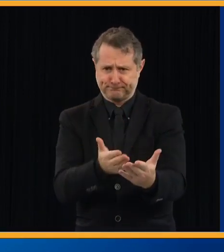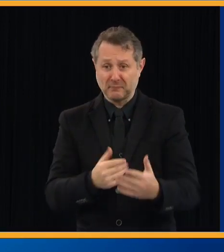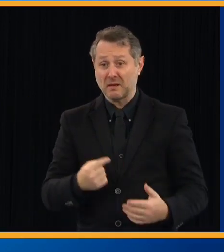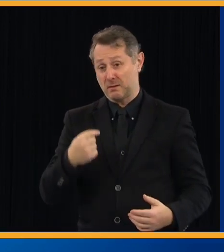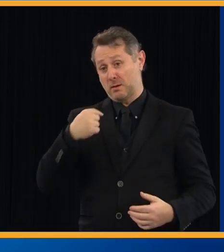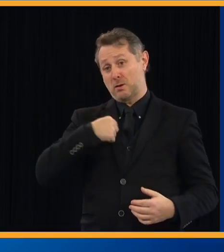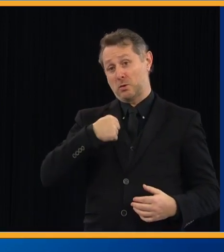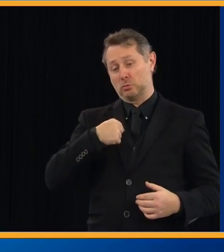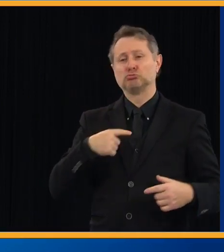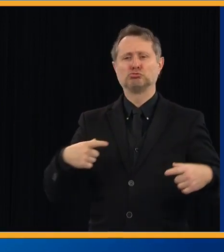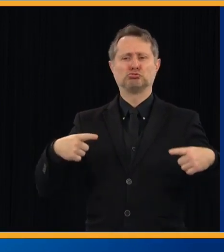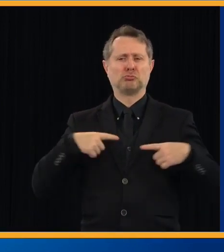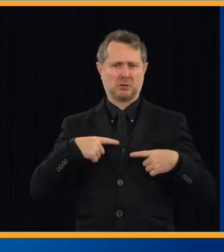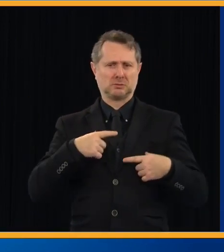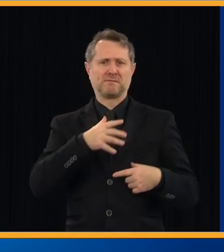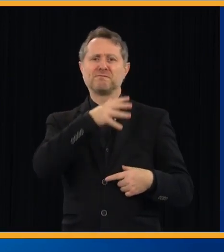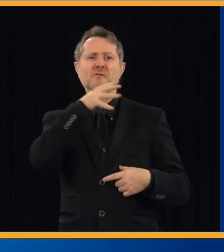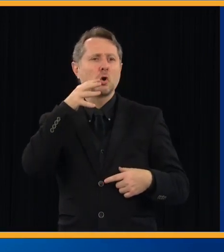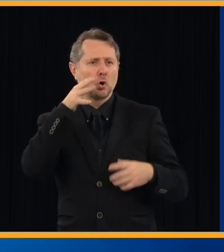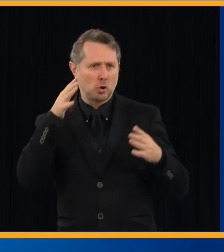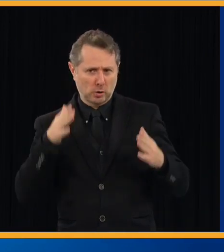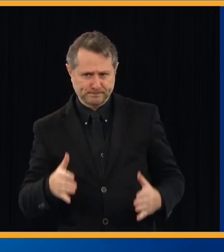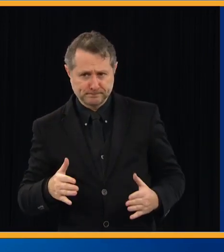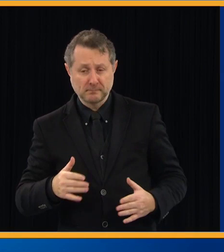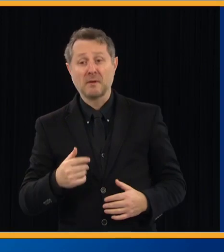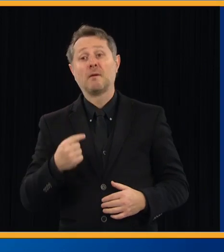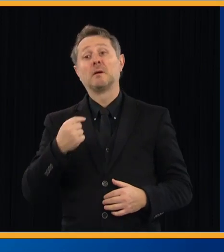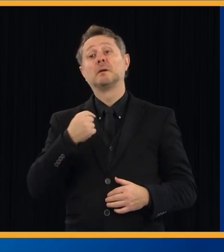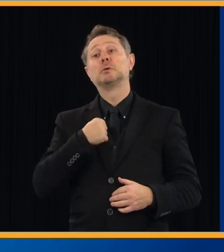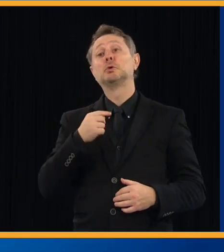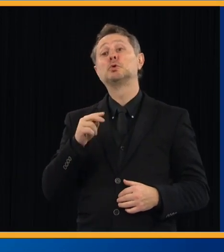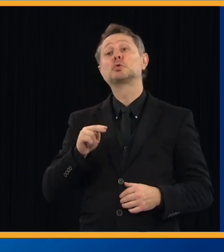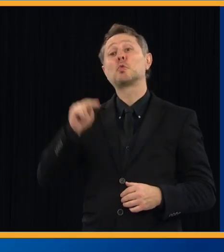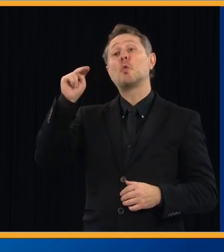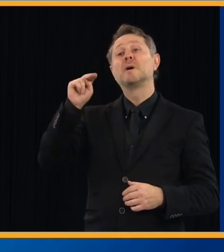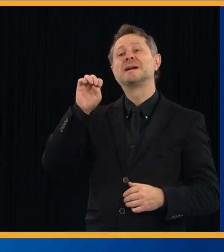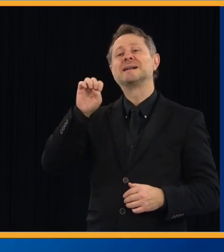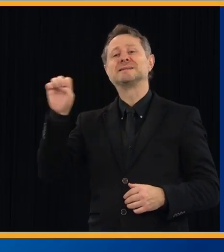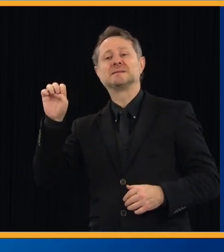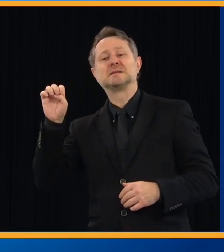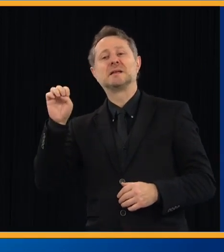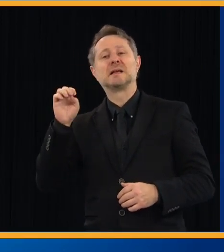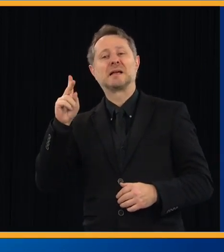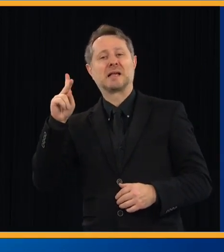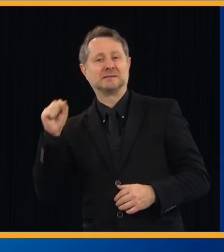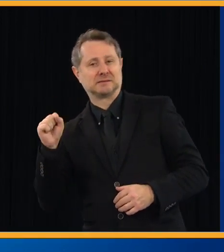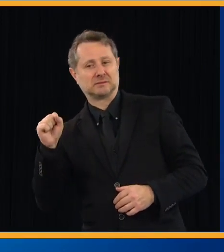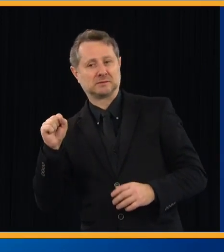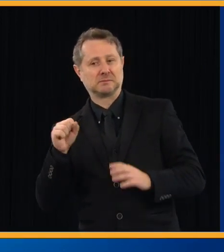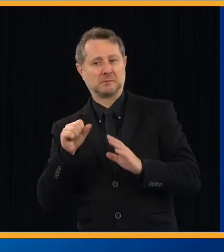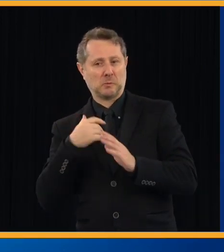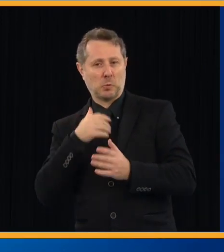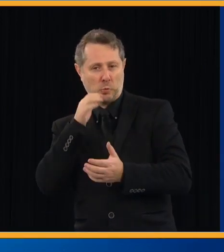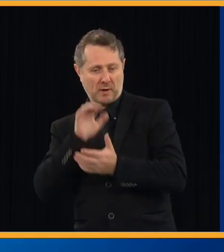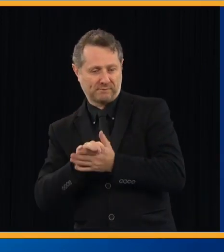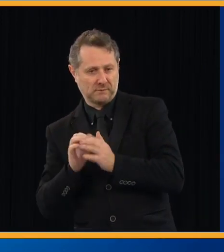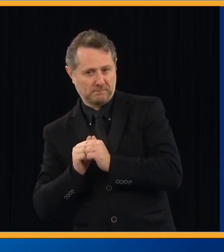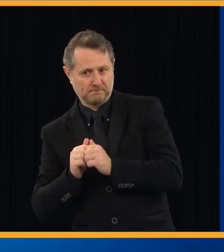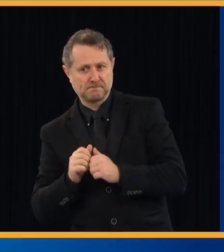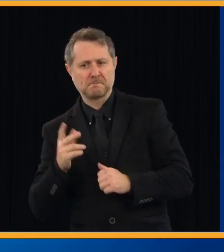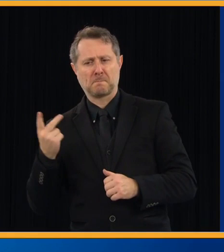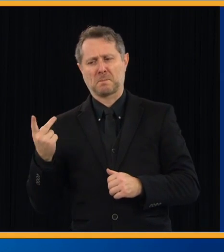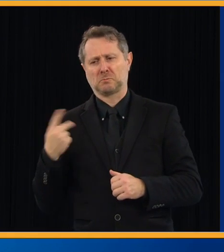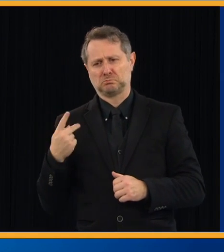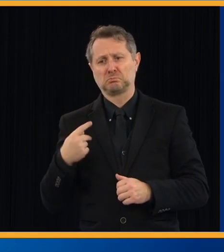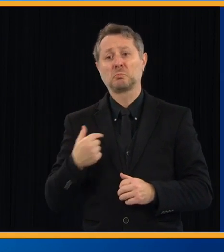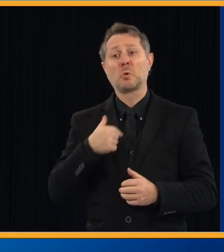retired farmer hunkered down in northeast Kansas with my wife, who has but one